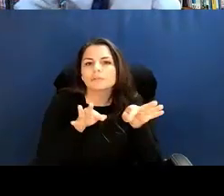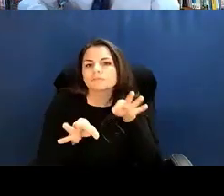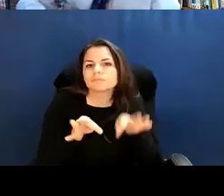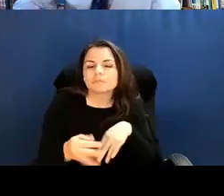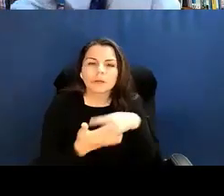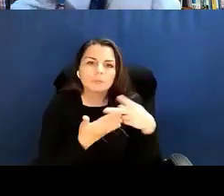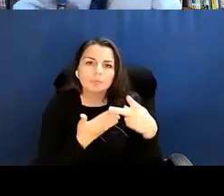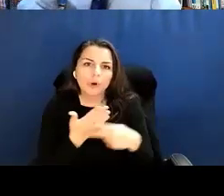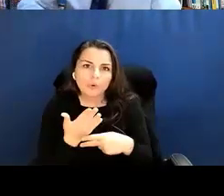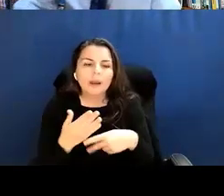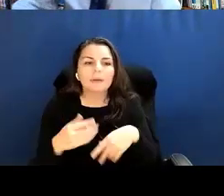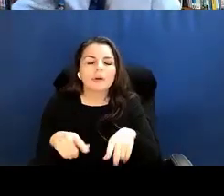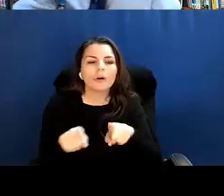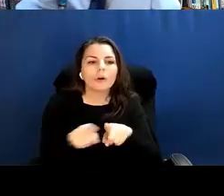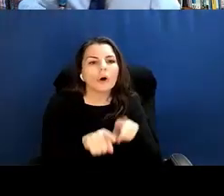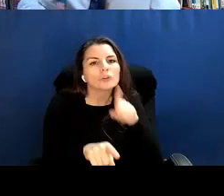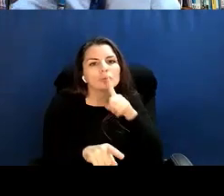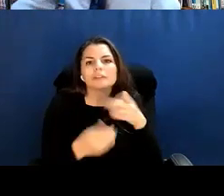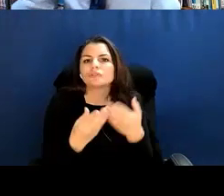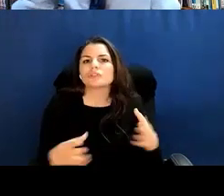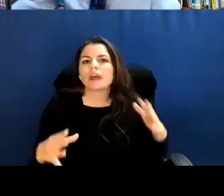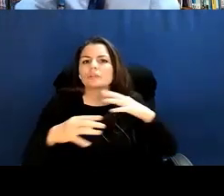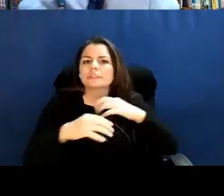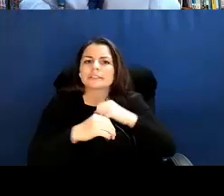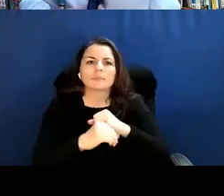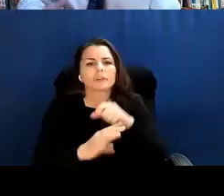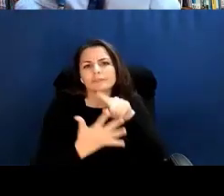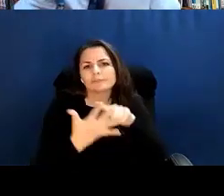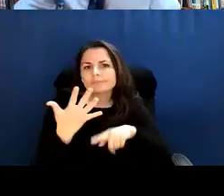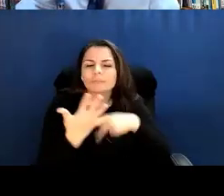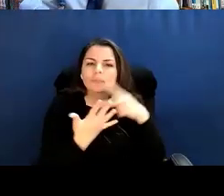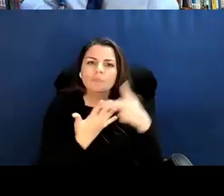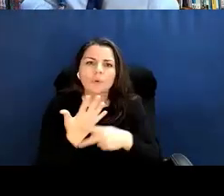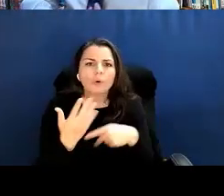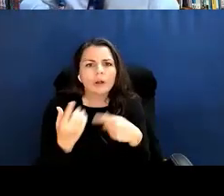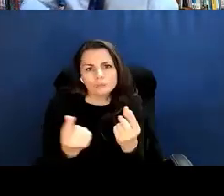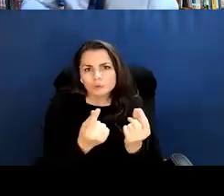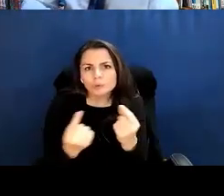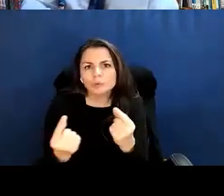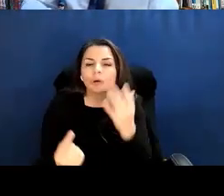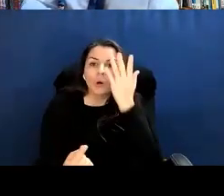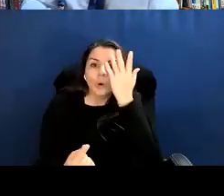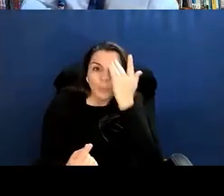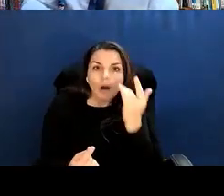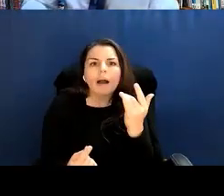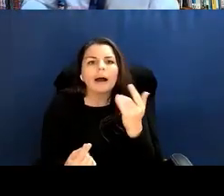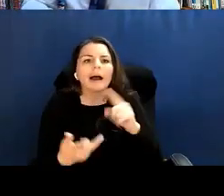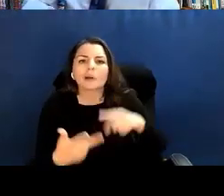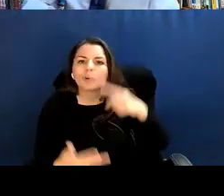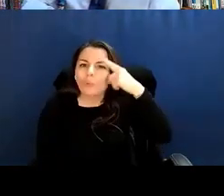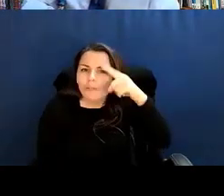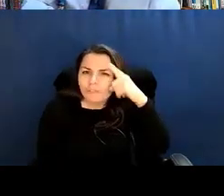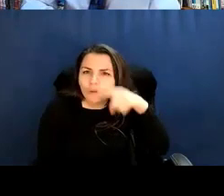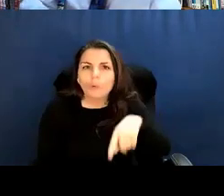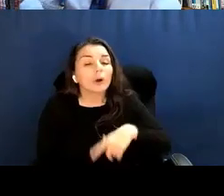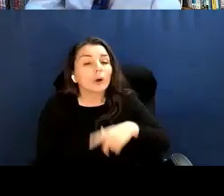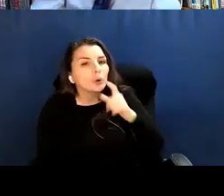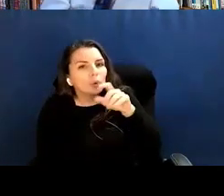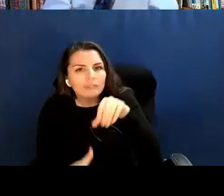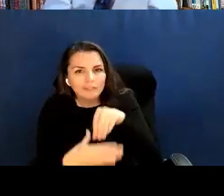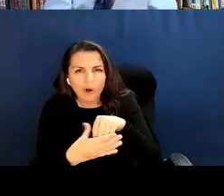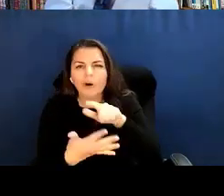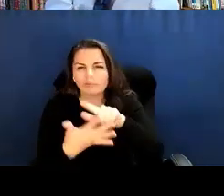overall summary of what these programs are, why we have them, who they're targeted for, and so forth. In the second